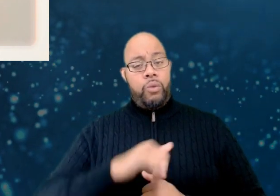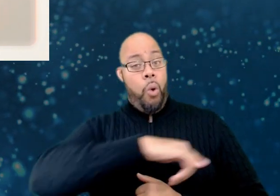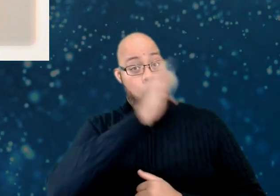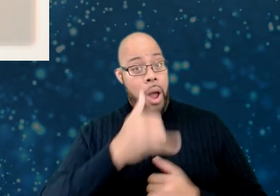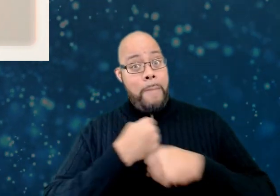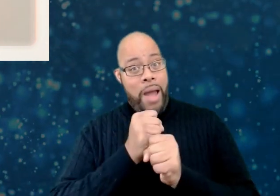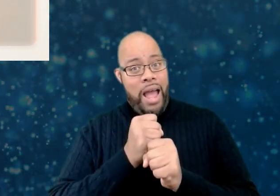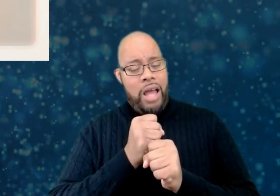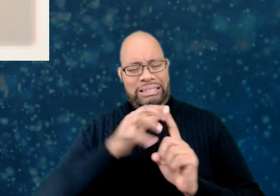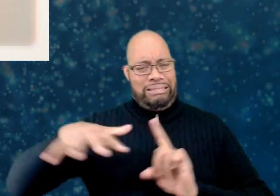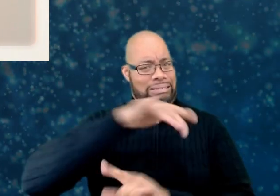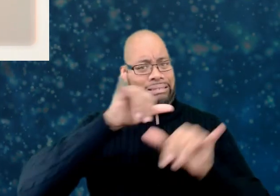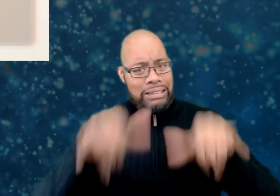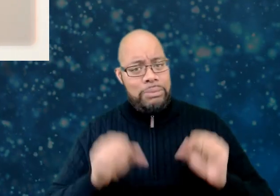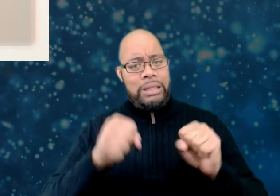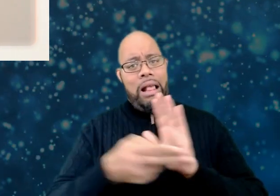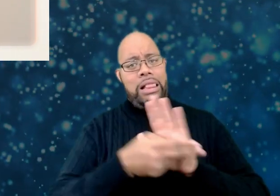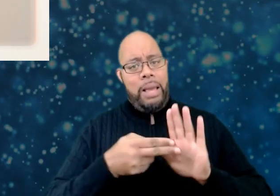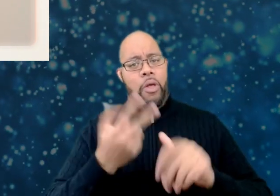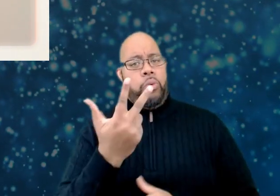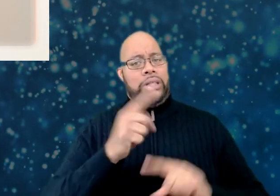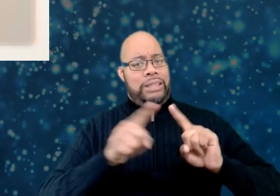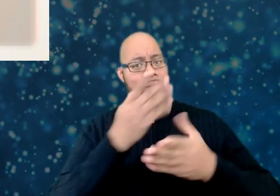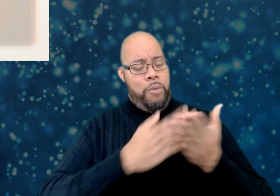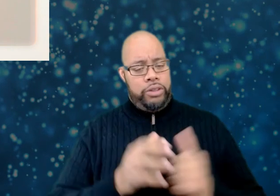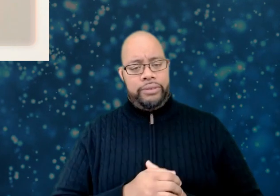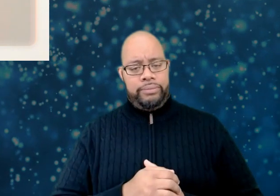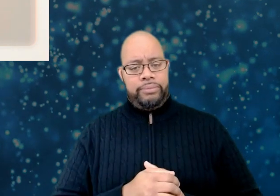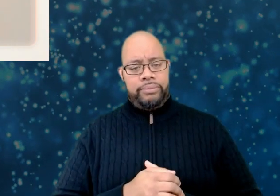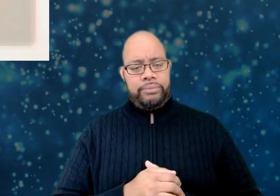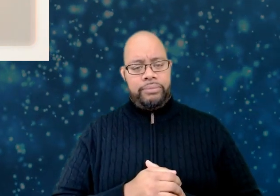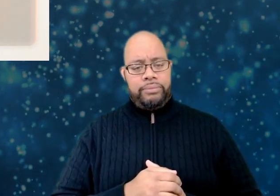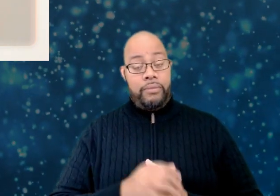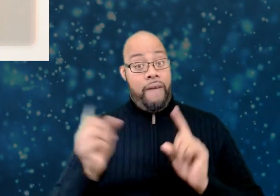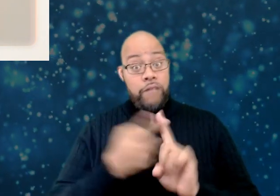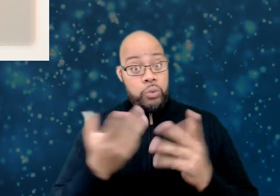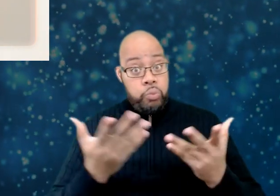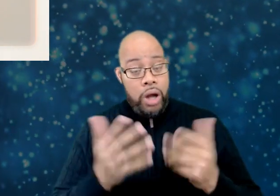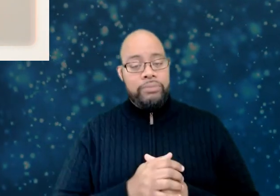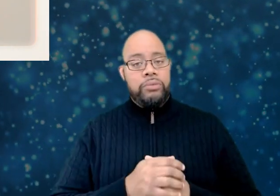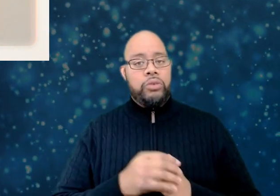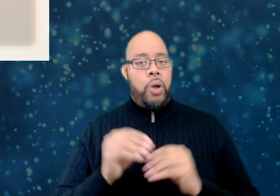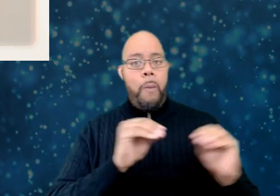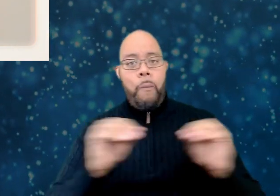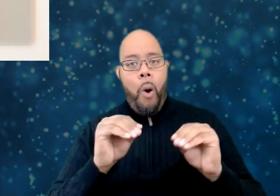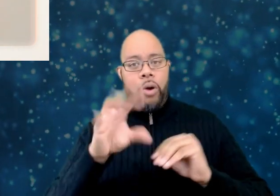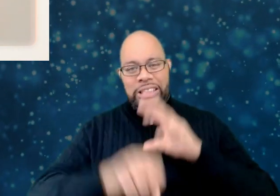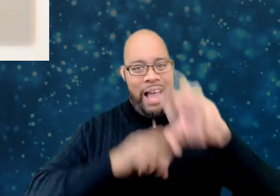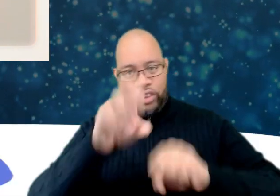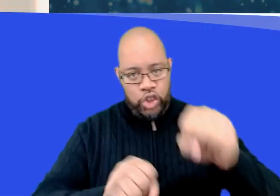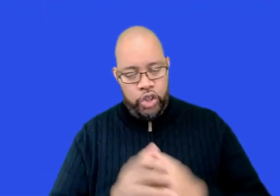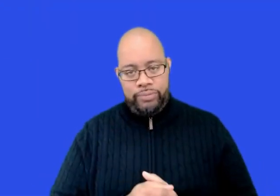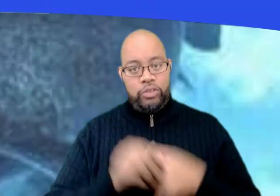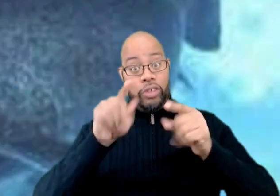Whale falls create an entire ecosystem and can be labeled in 3 stages. The first stage is the mobile scavenger